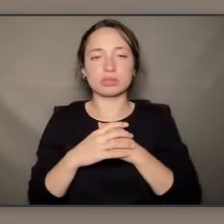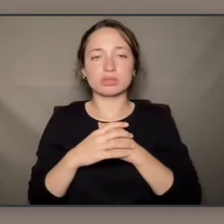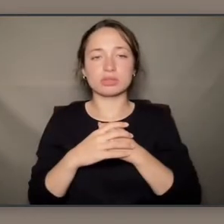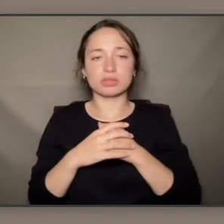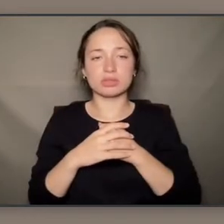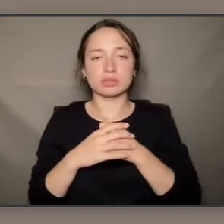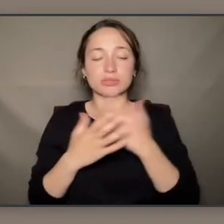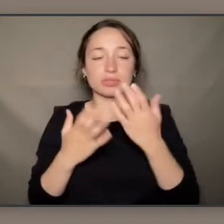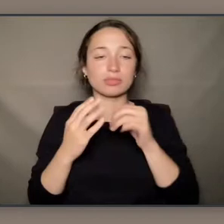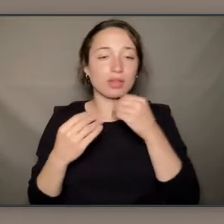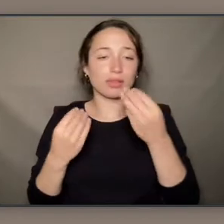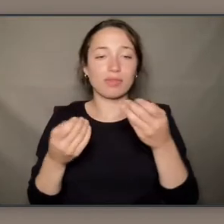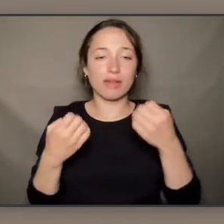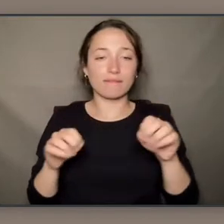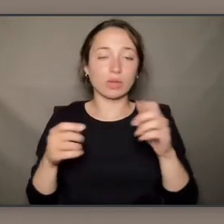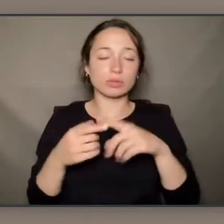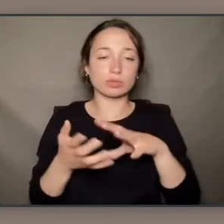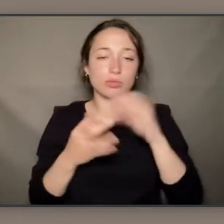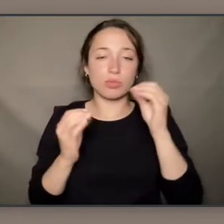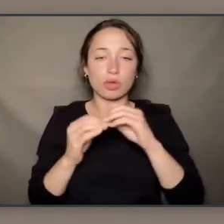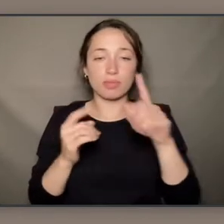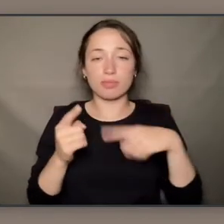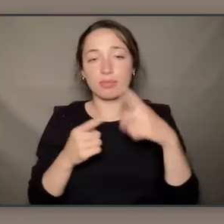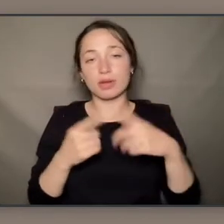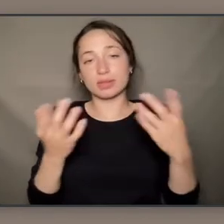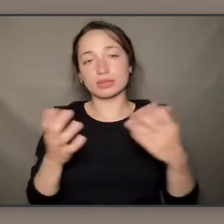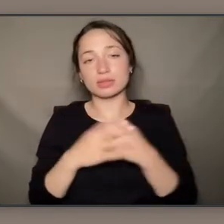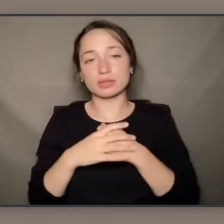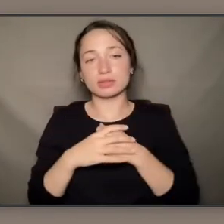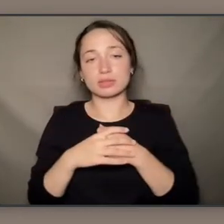awareness, maybe not giving an effort